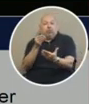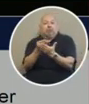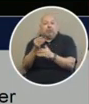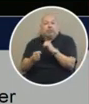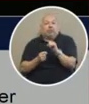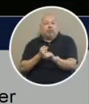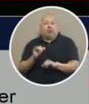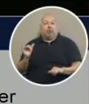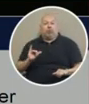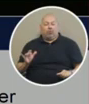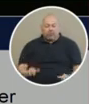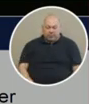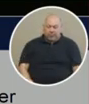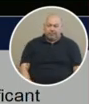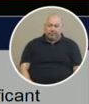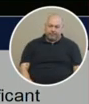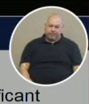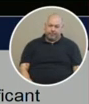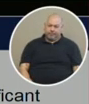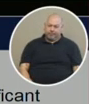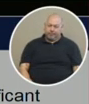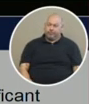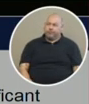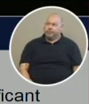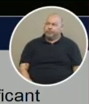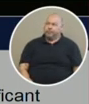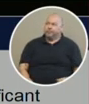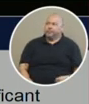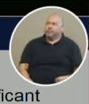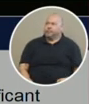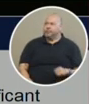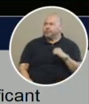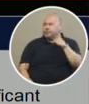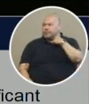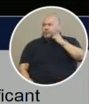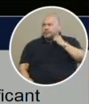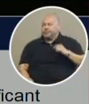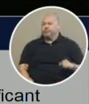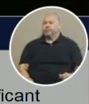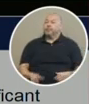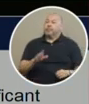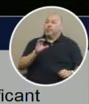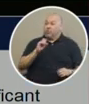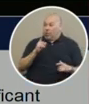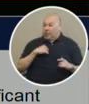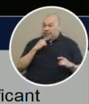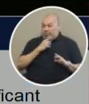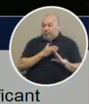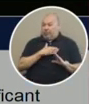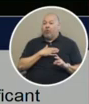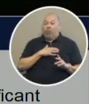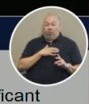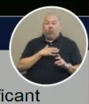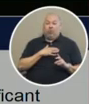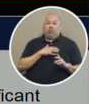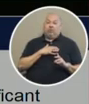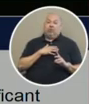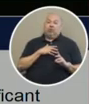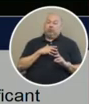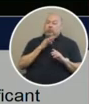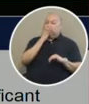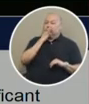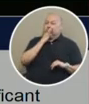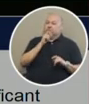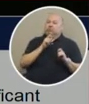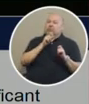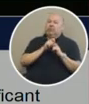IT, we go to the next slide. So as I mentioned, it's too soon for a specific forecast. We want